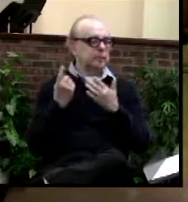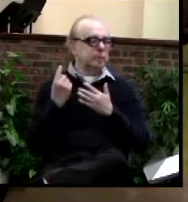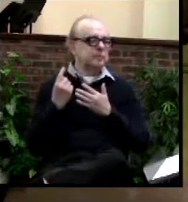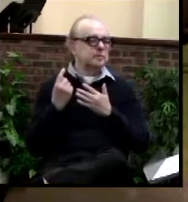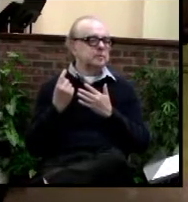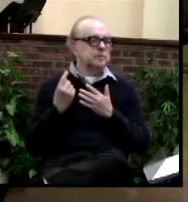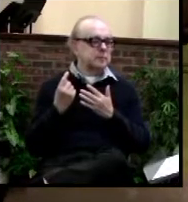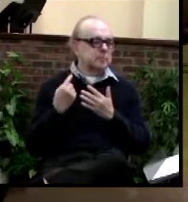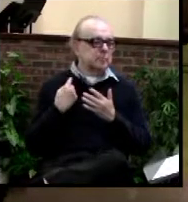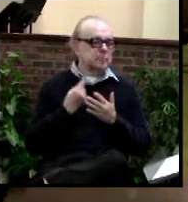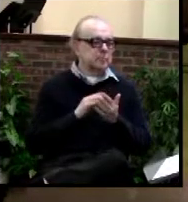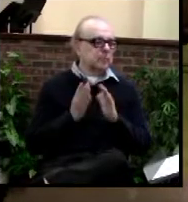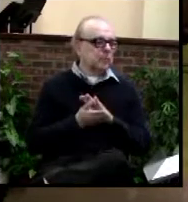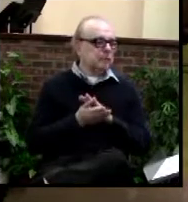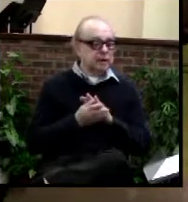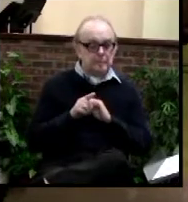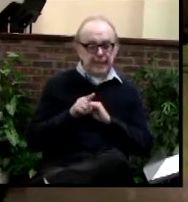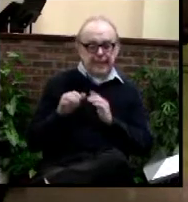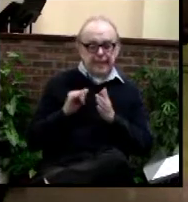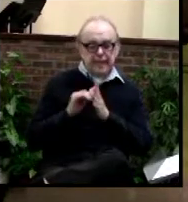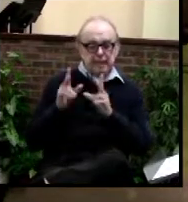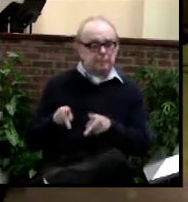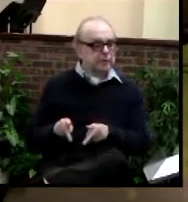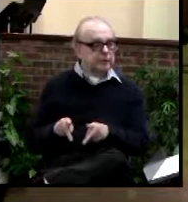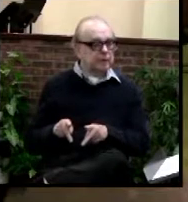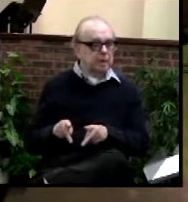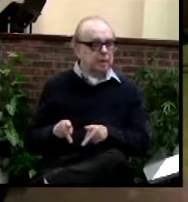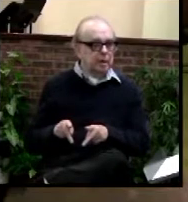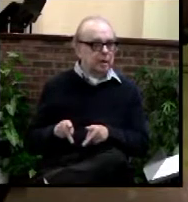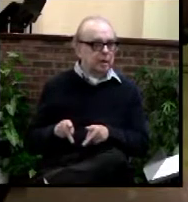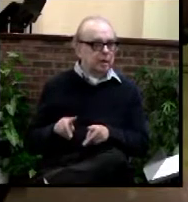We become them. And we become they.